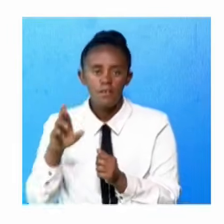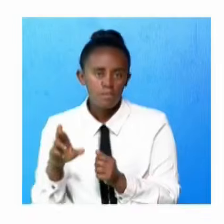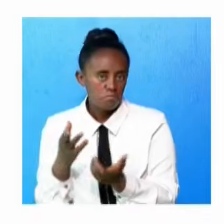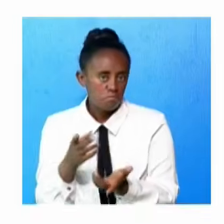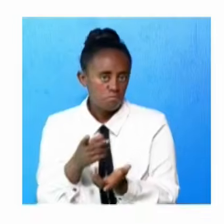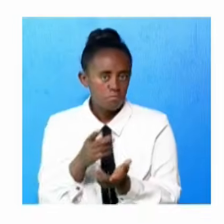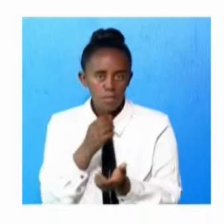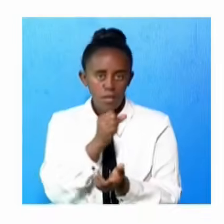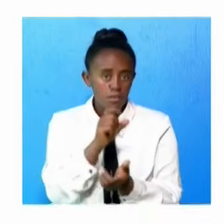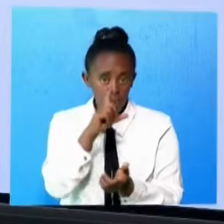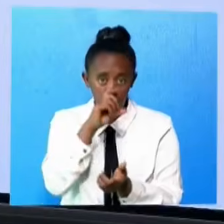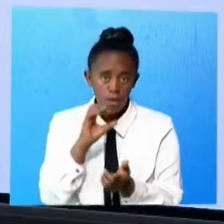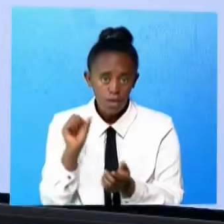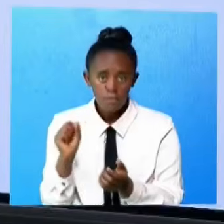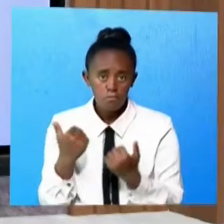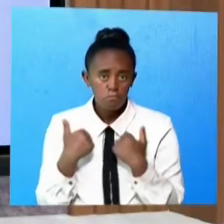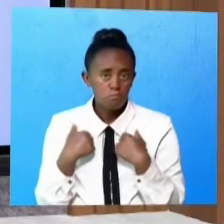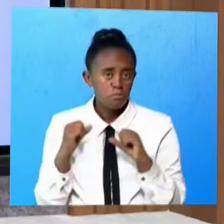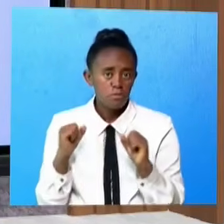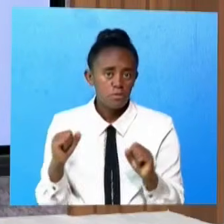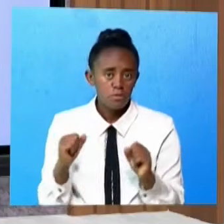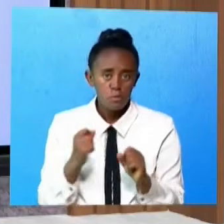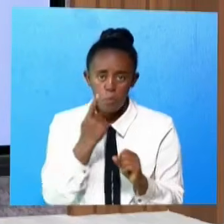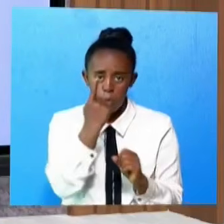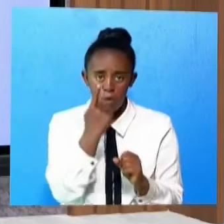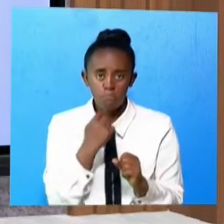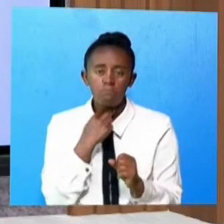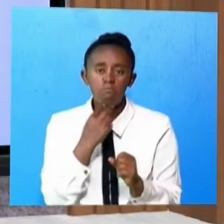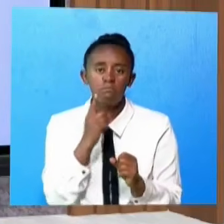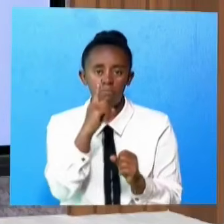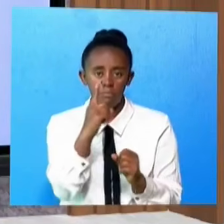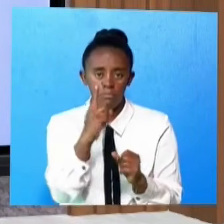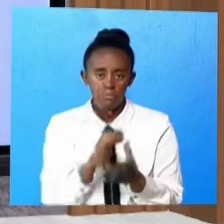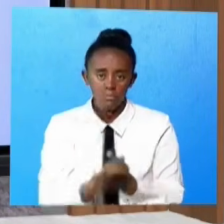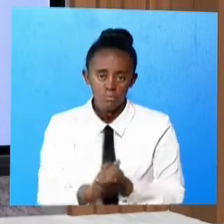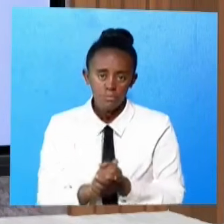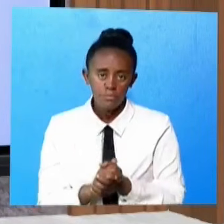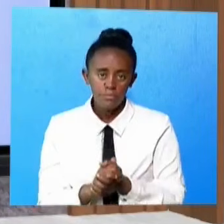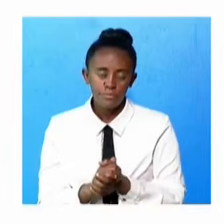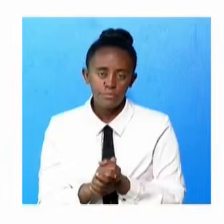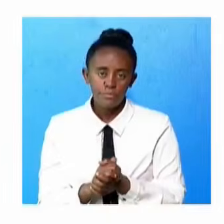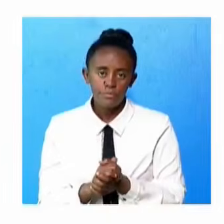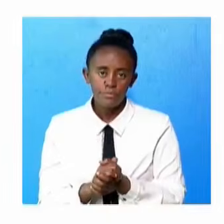Possible. Look now, this is one syllabic word. Again,